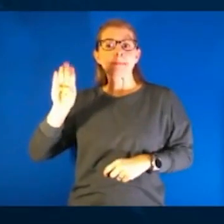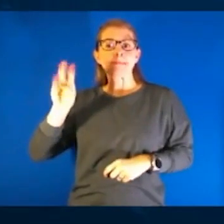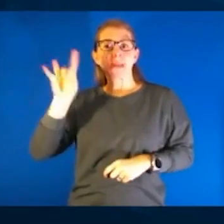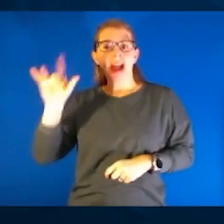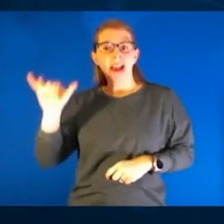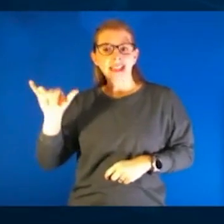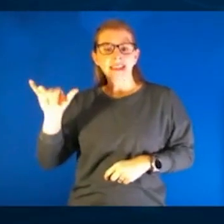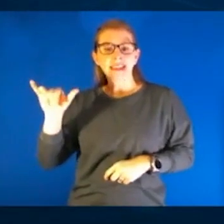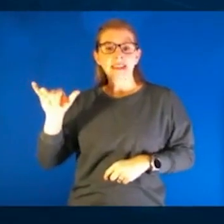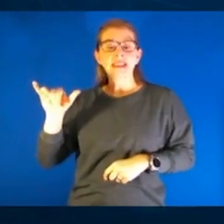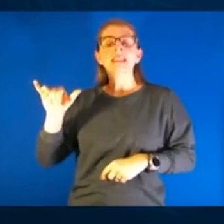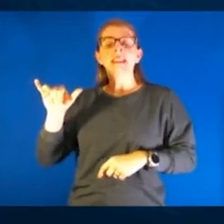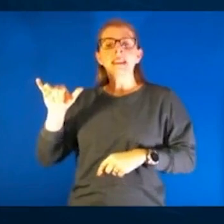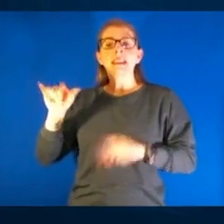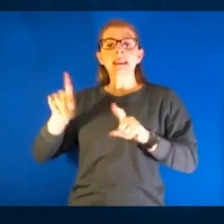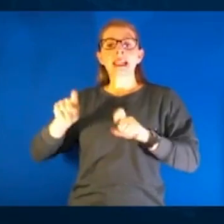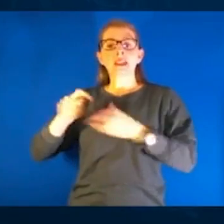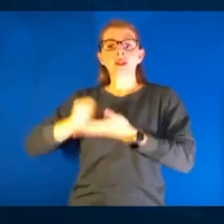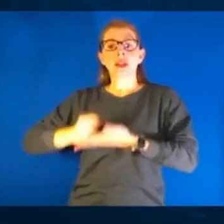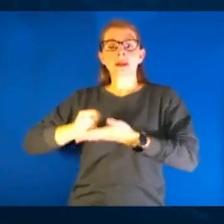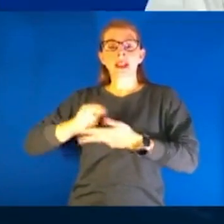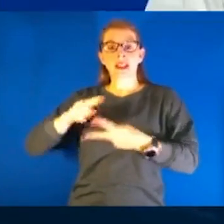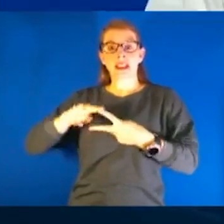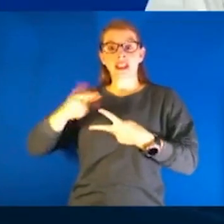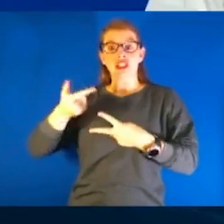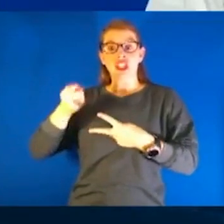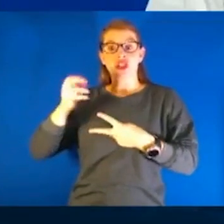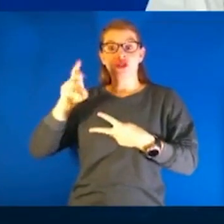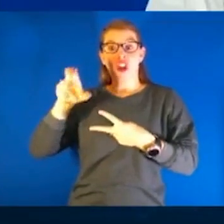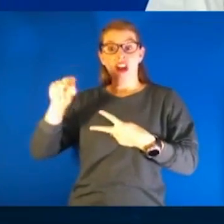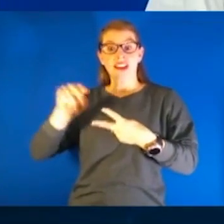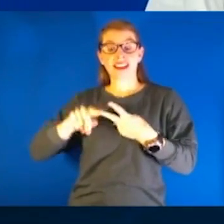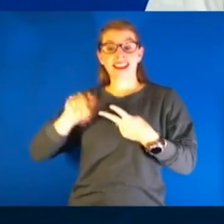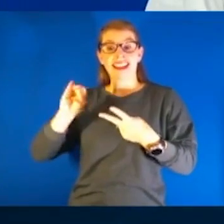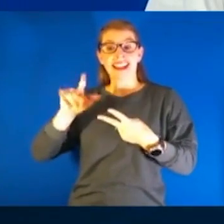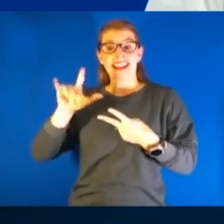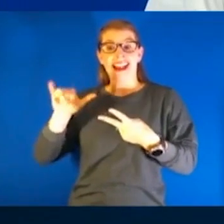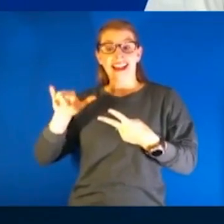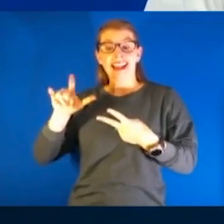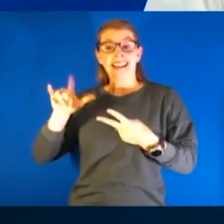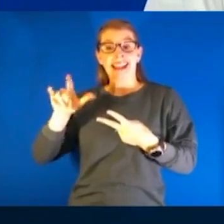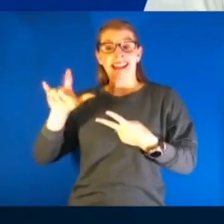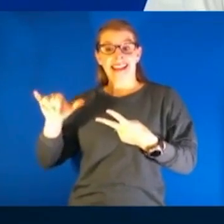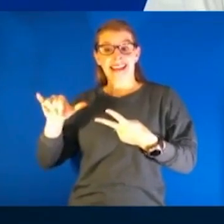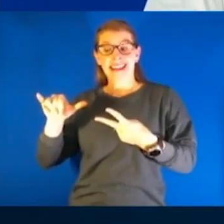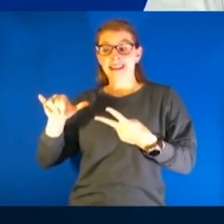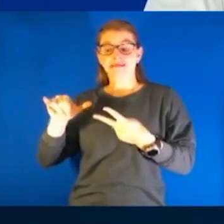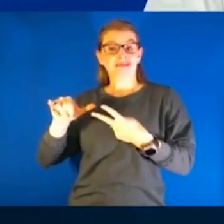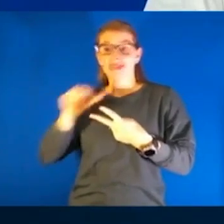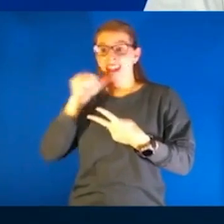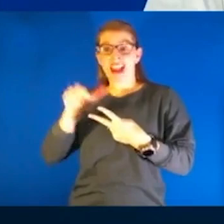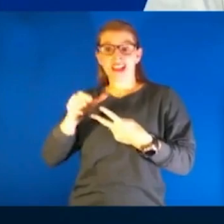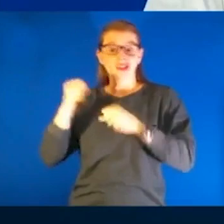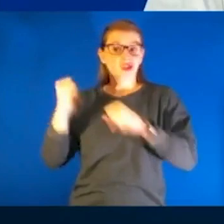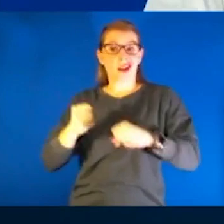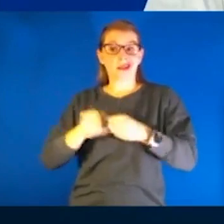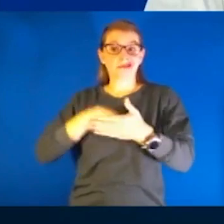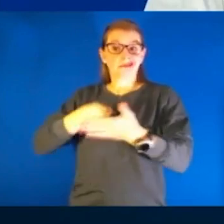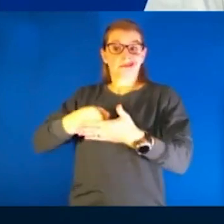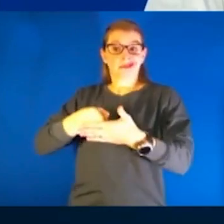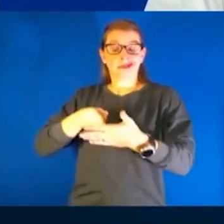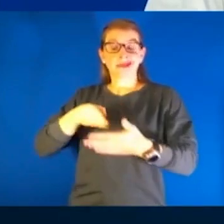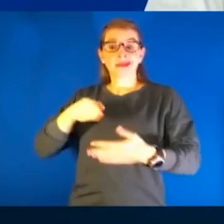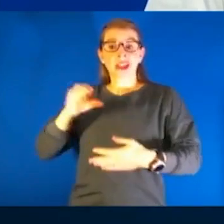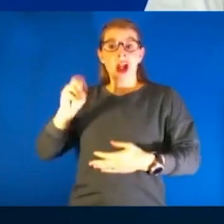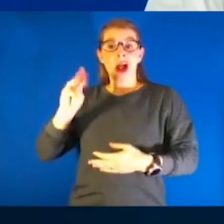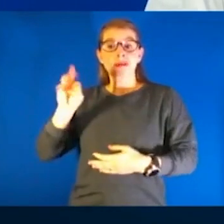both Regeneron and Eli Lilly, which say they're not as effective against the Omicron variant. And I wanted to